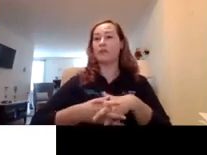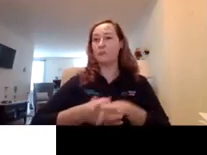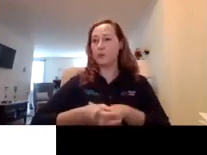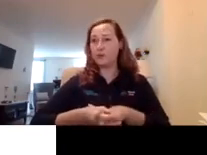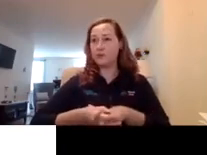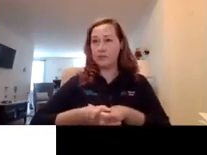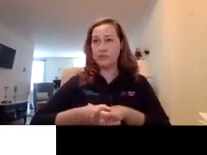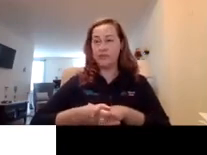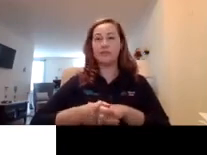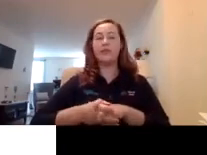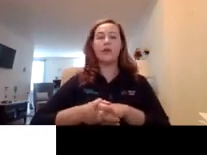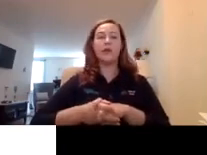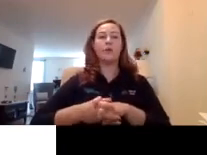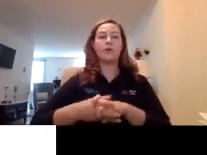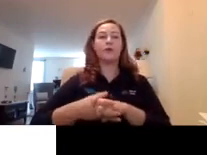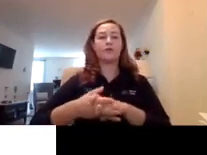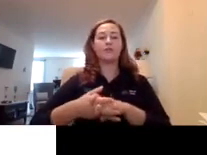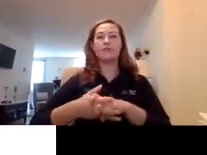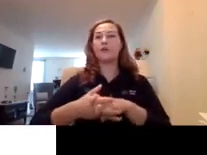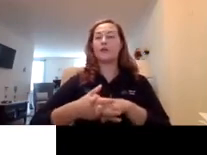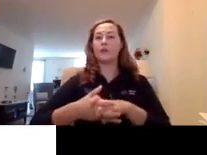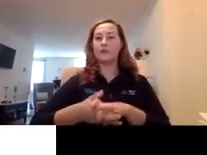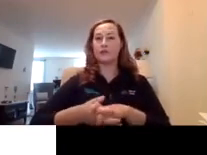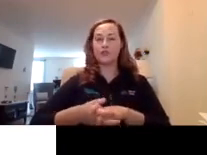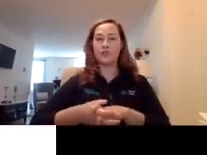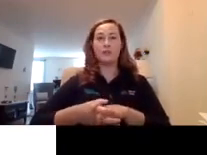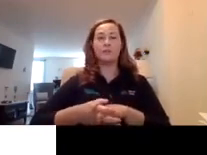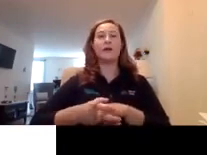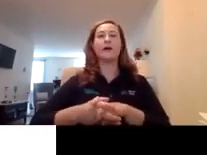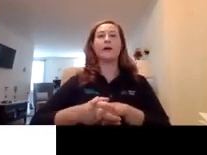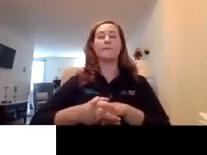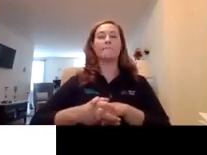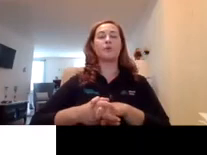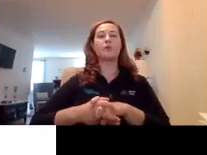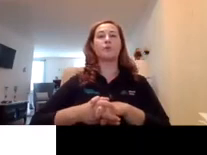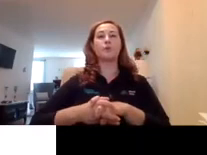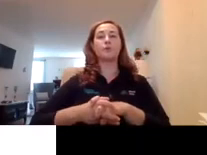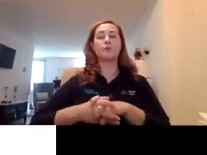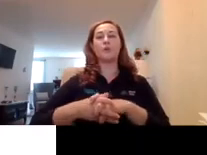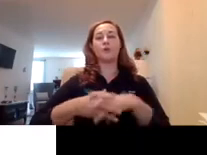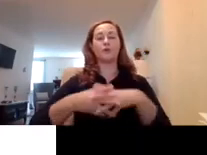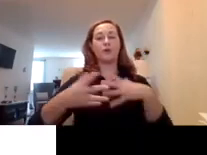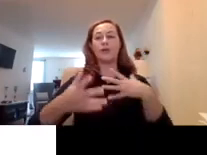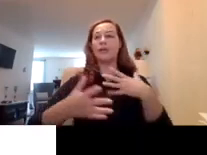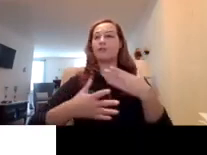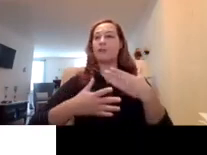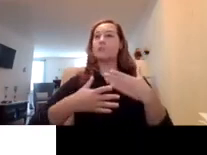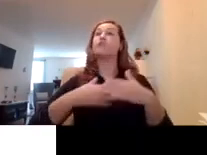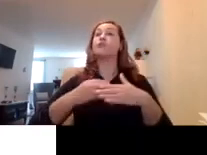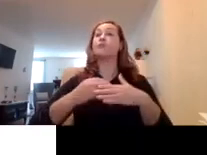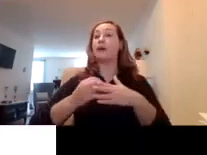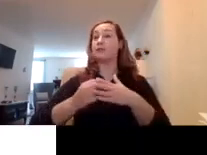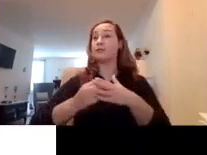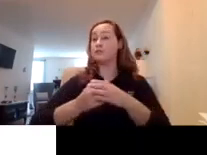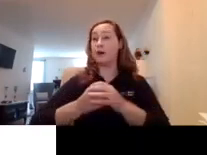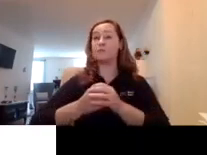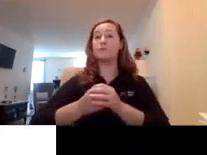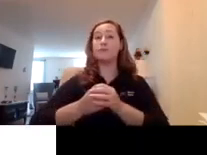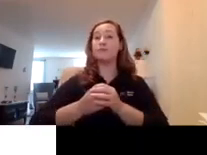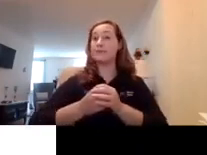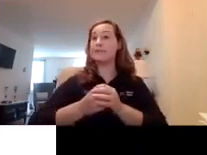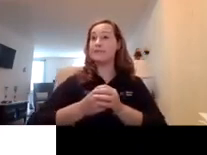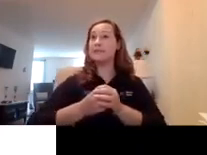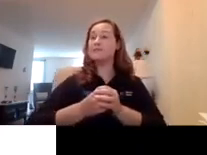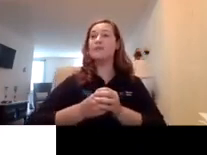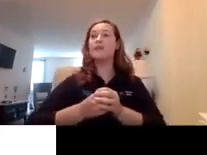for an in-person visit. We contacted our leadership, who, quickly arranged for the mom to